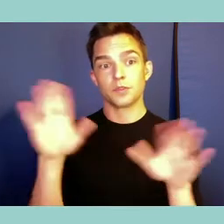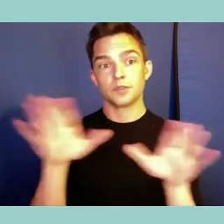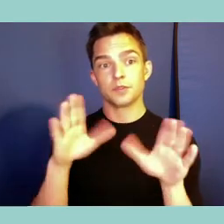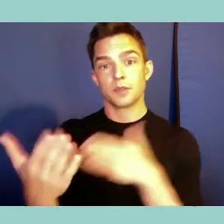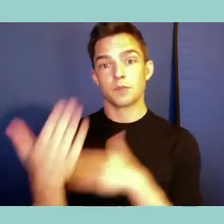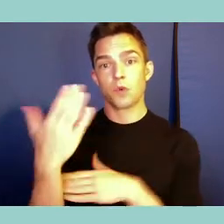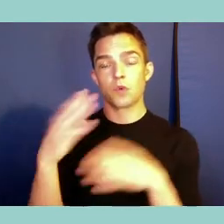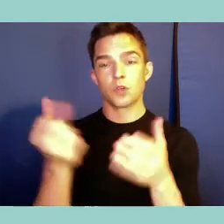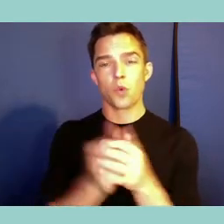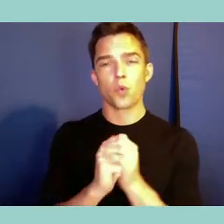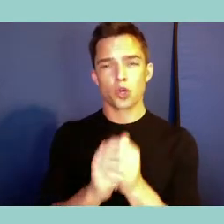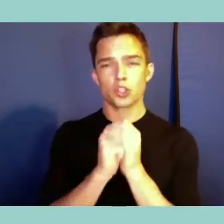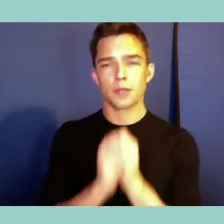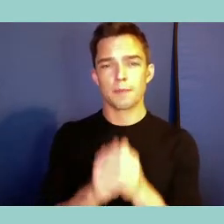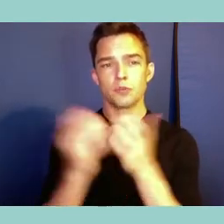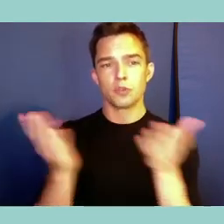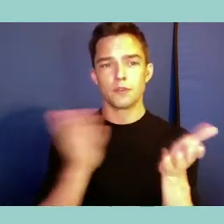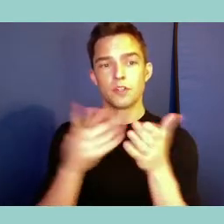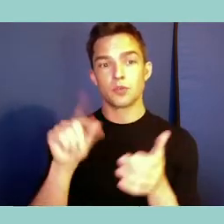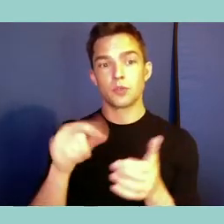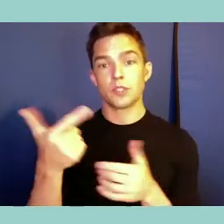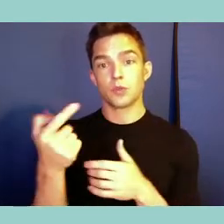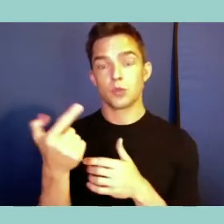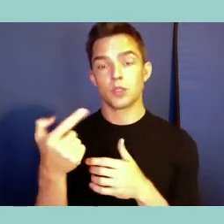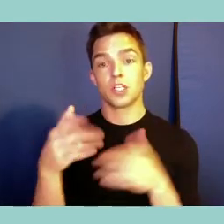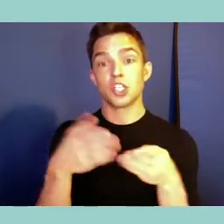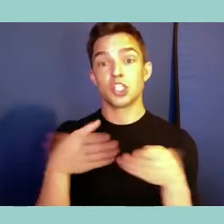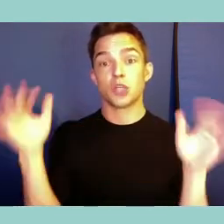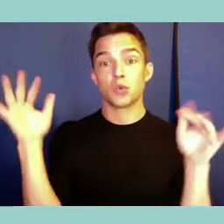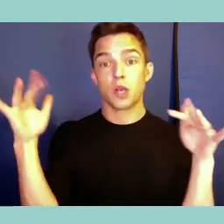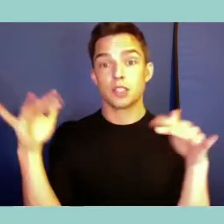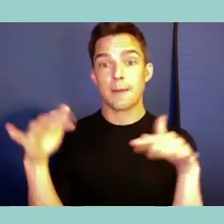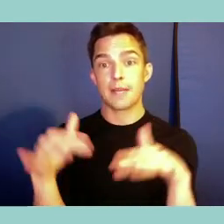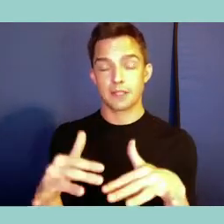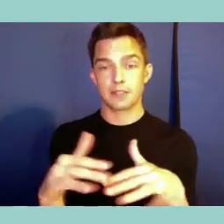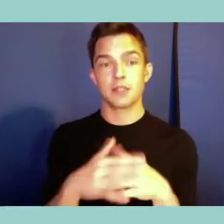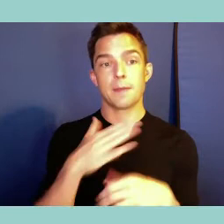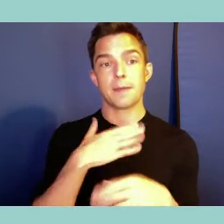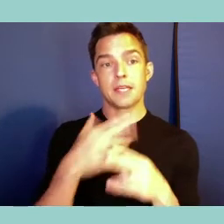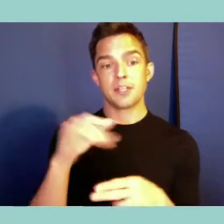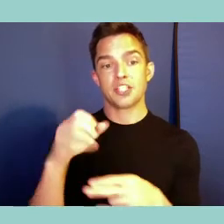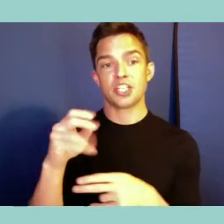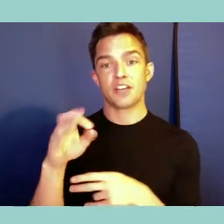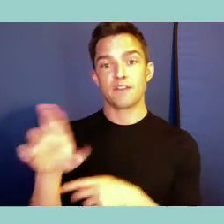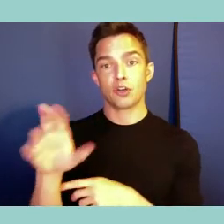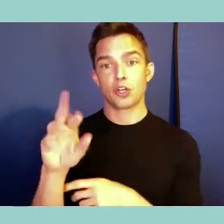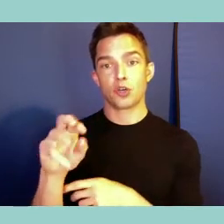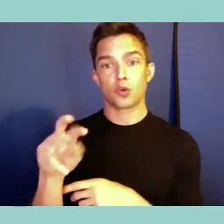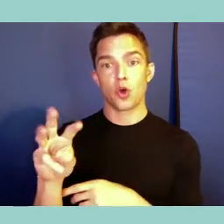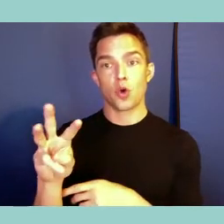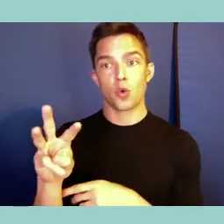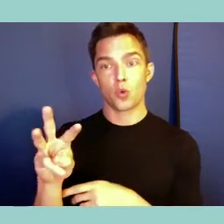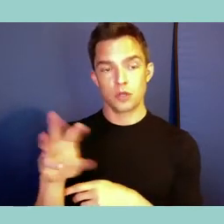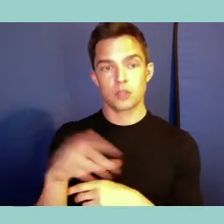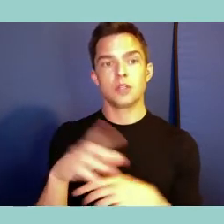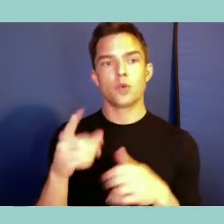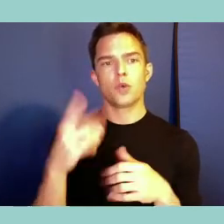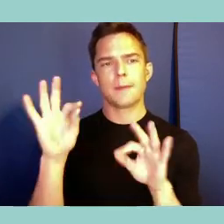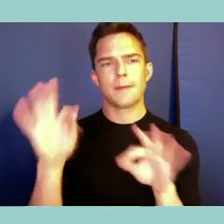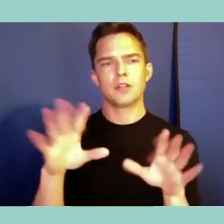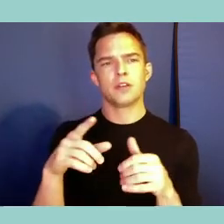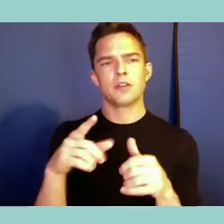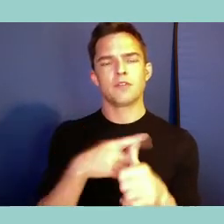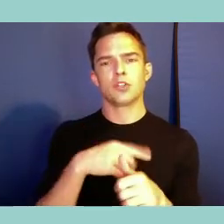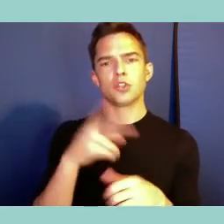Welcome, everyone, to the Sunday morning worship service at the 2021 General Assembly. My name is Jennifer Crow, and I'm one of the ministers